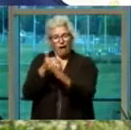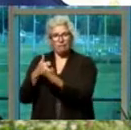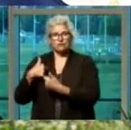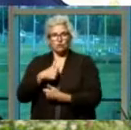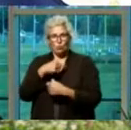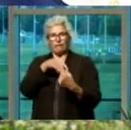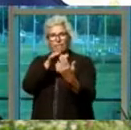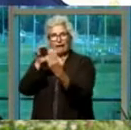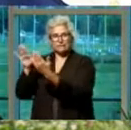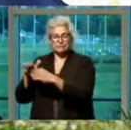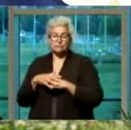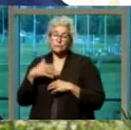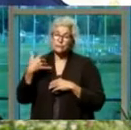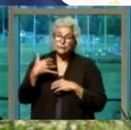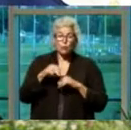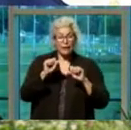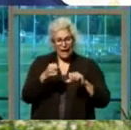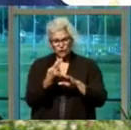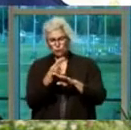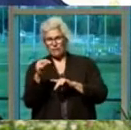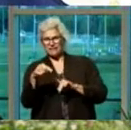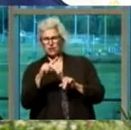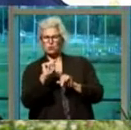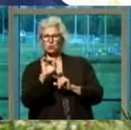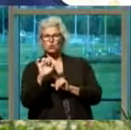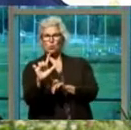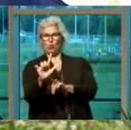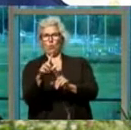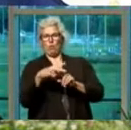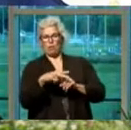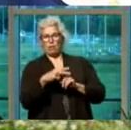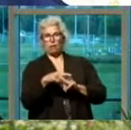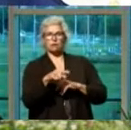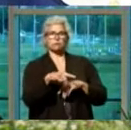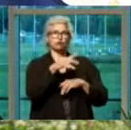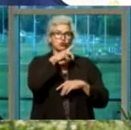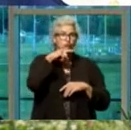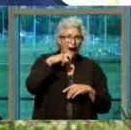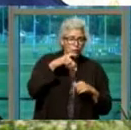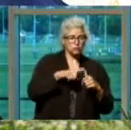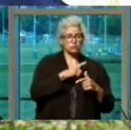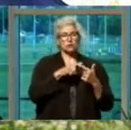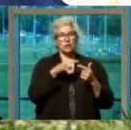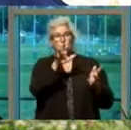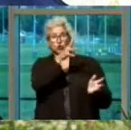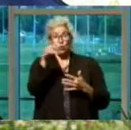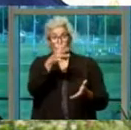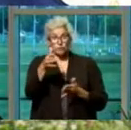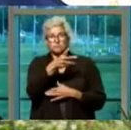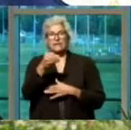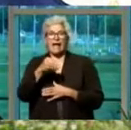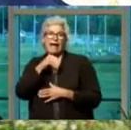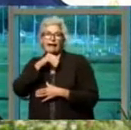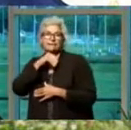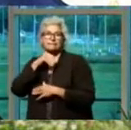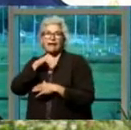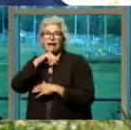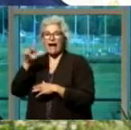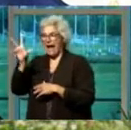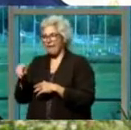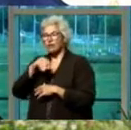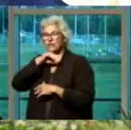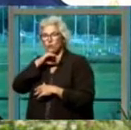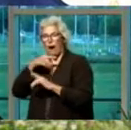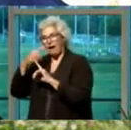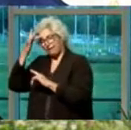Let me explain how we can use this tool to help with drought, storms, and African swine fever. An